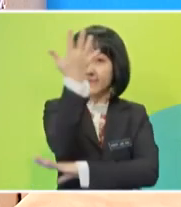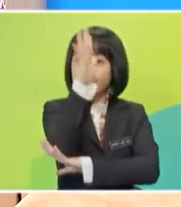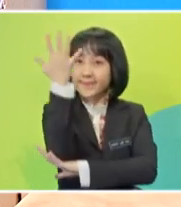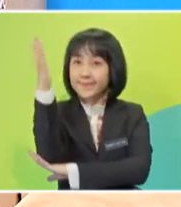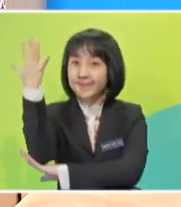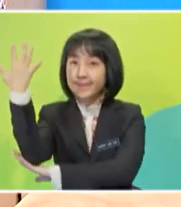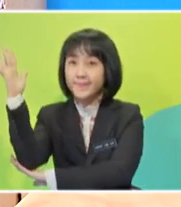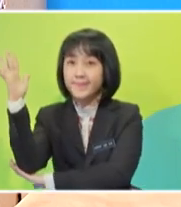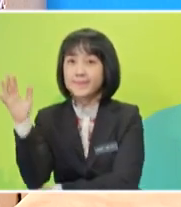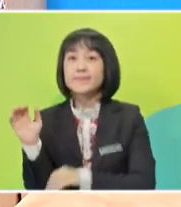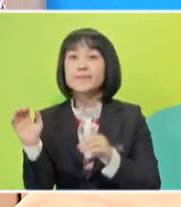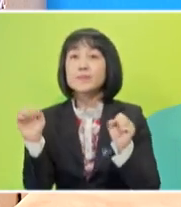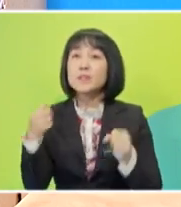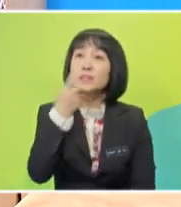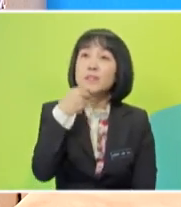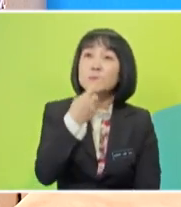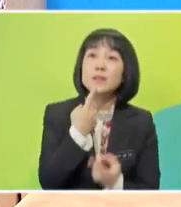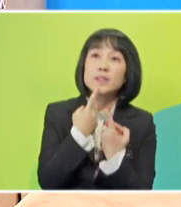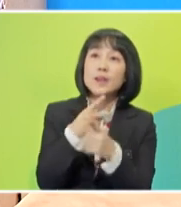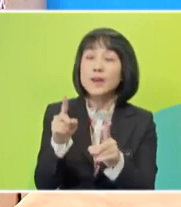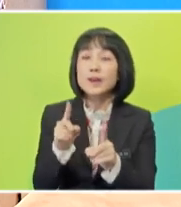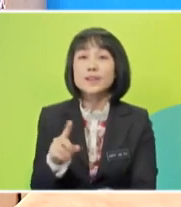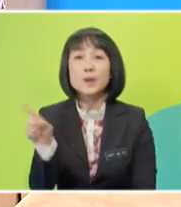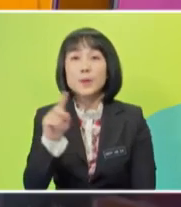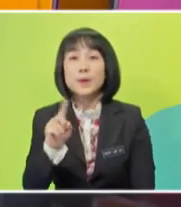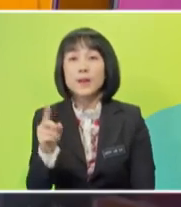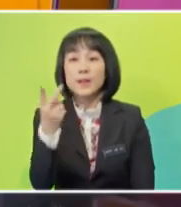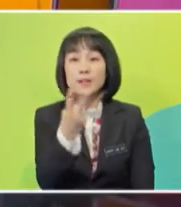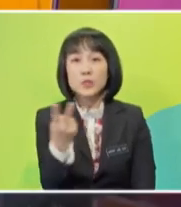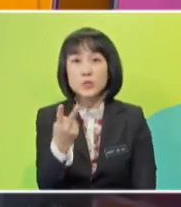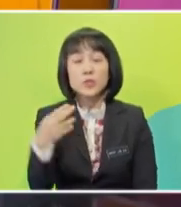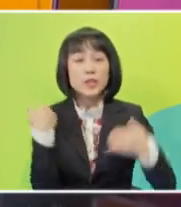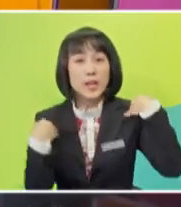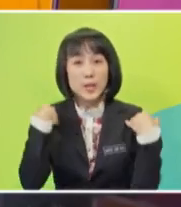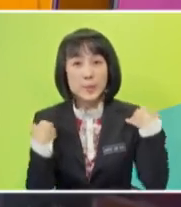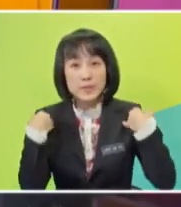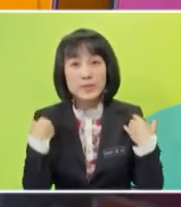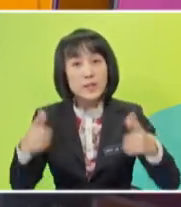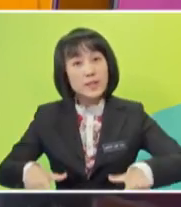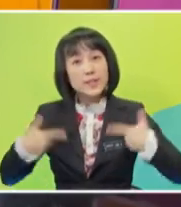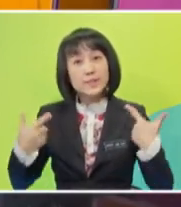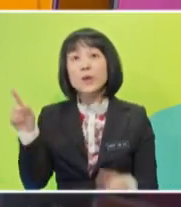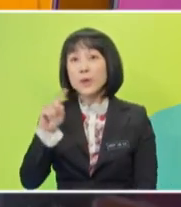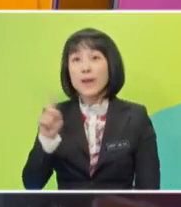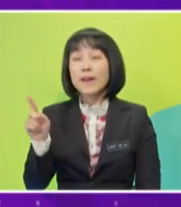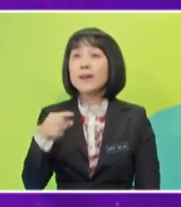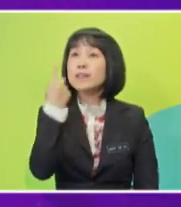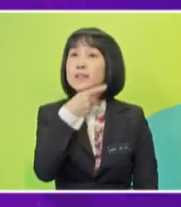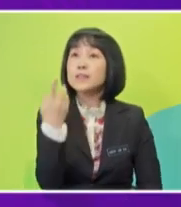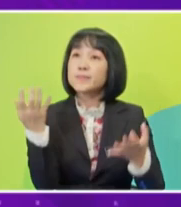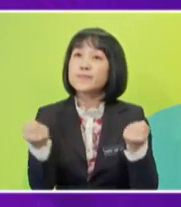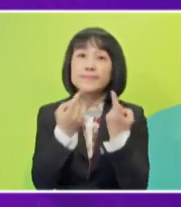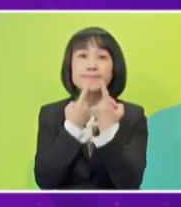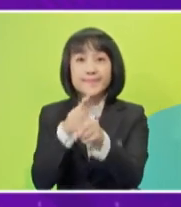Can anyone tell me, where do these two animals live? Where? Can you tell me? Who would like to try this